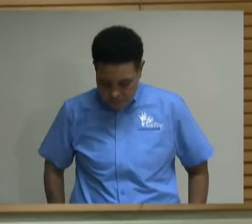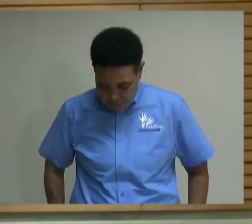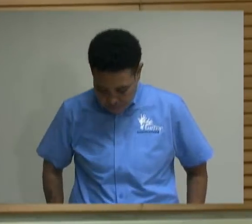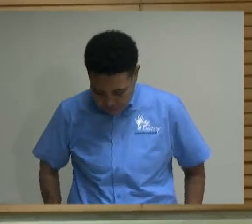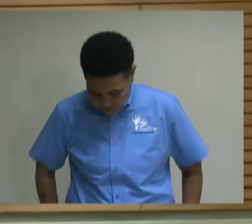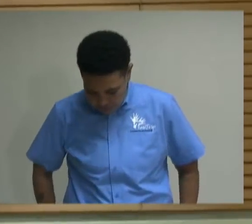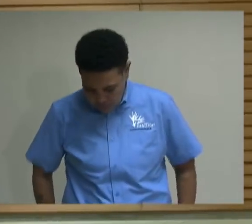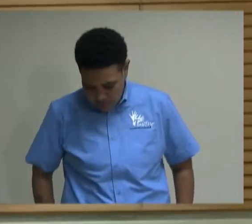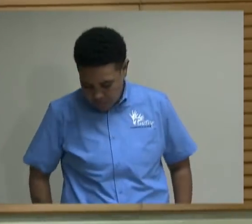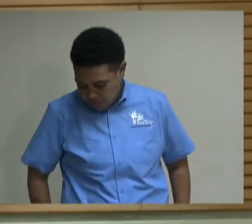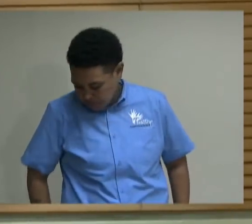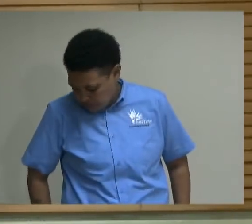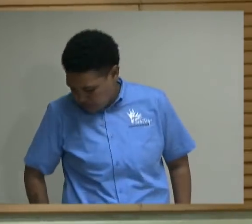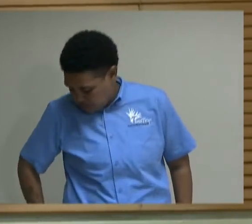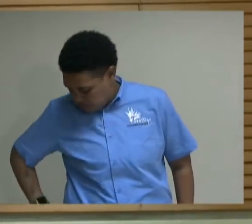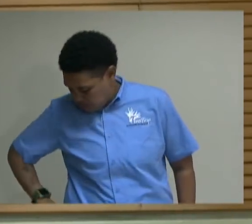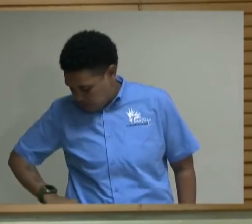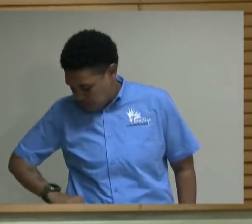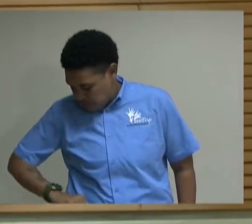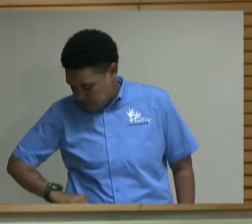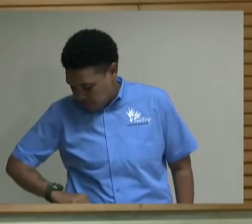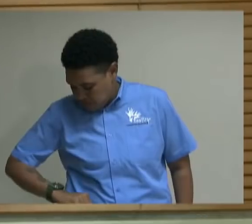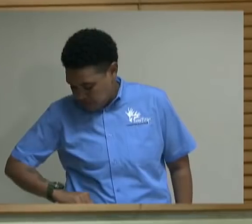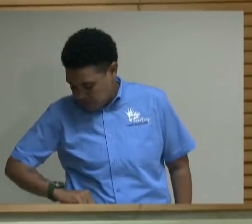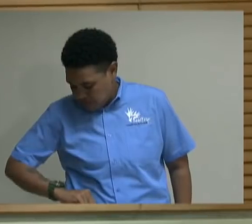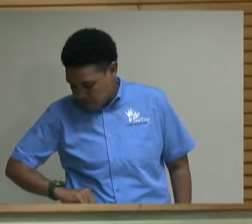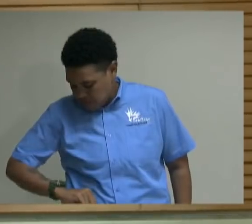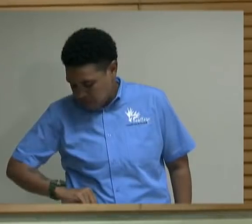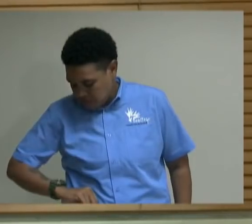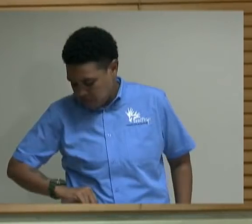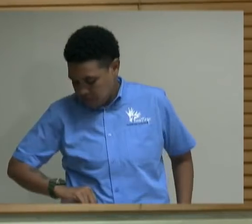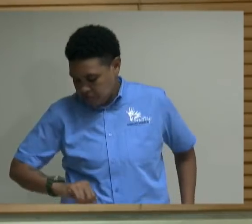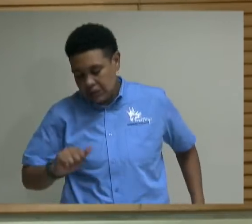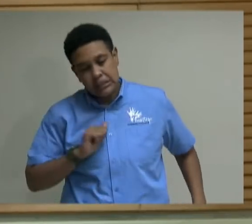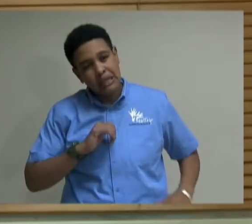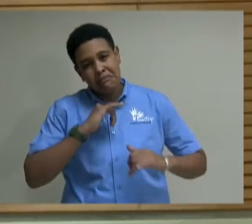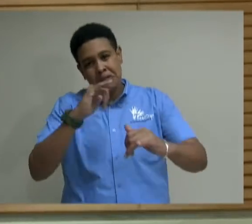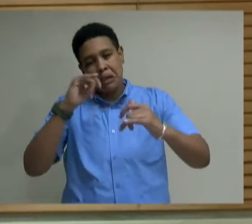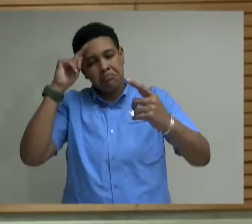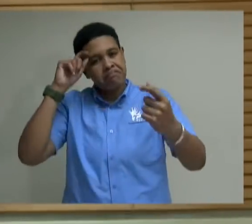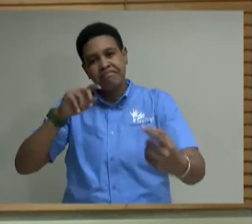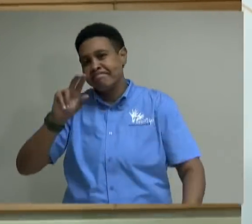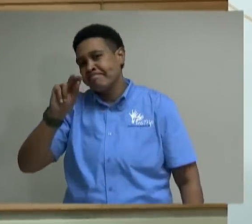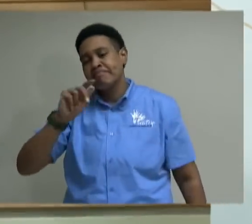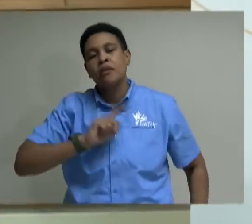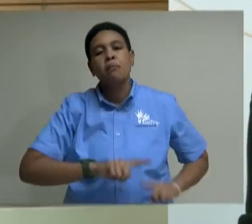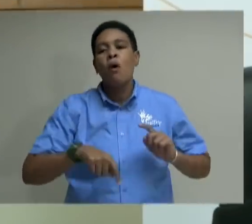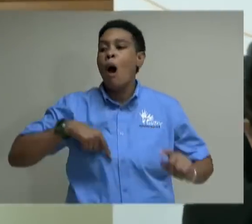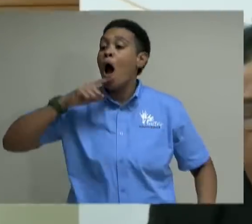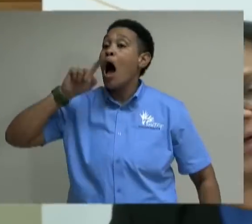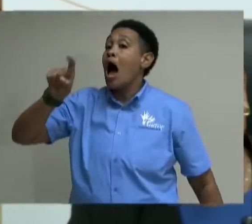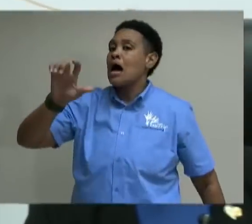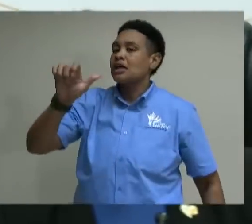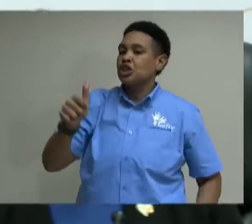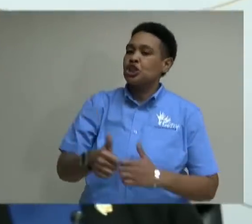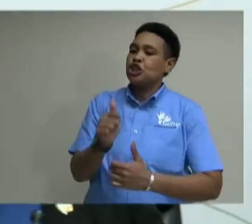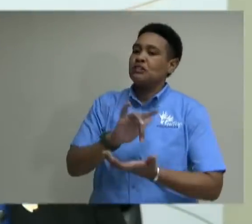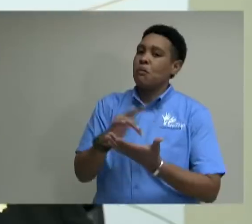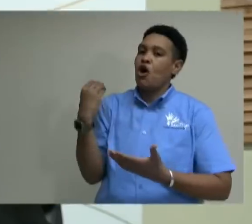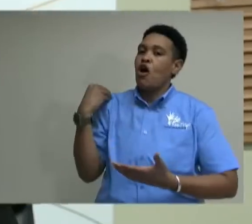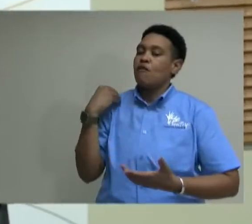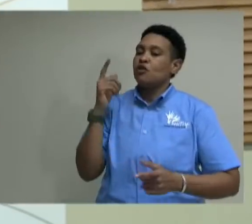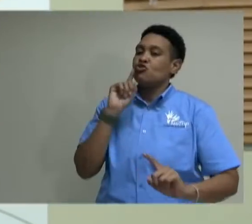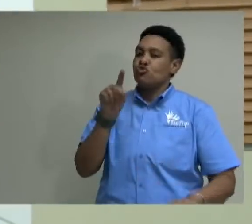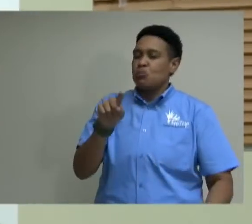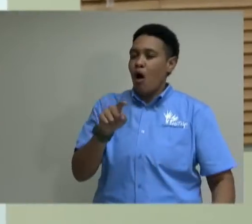I'm going to ask the CMO to, I don't share that view, but I'm going to ask the CMO to respond. We would have provided